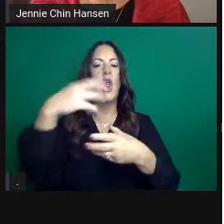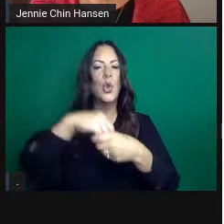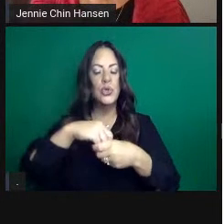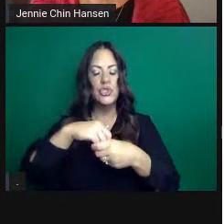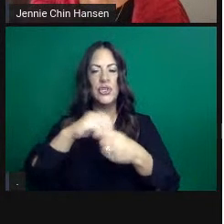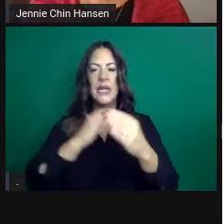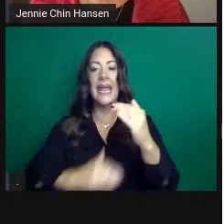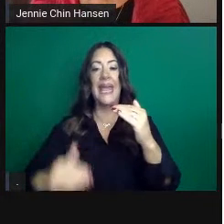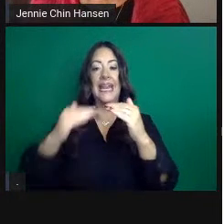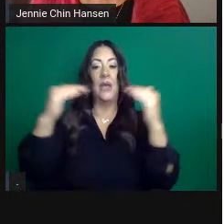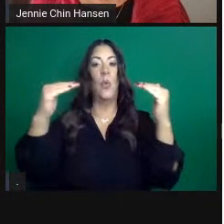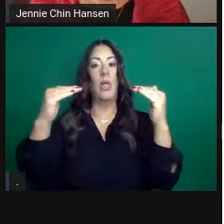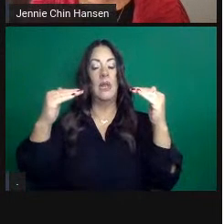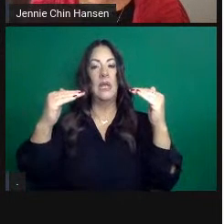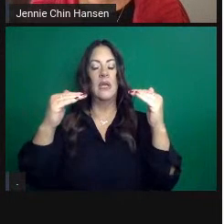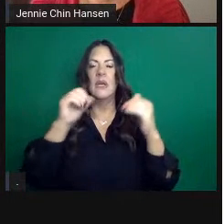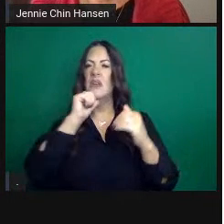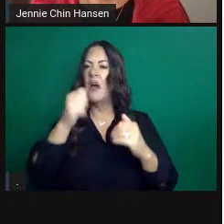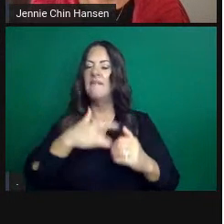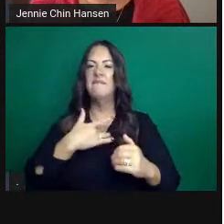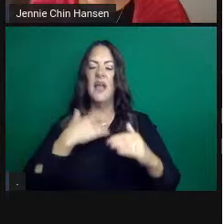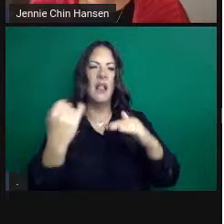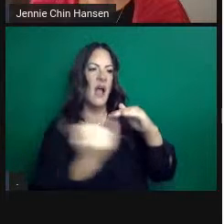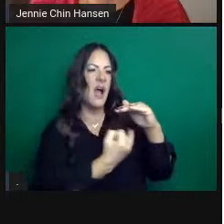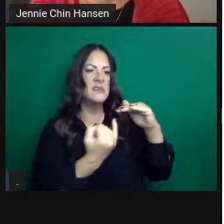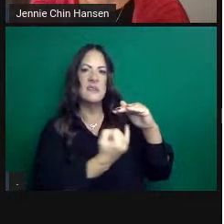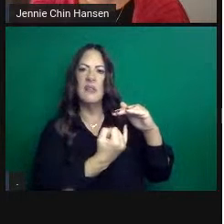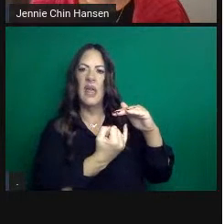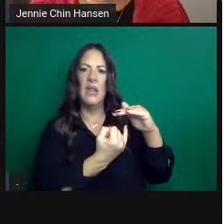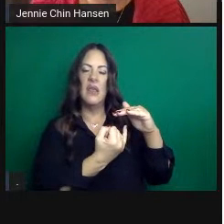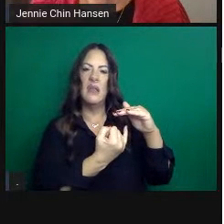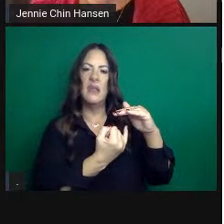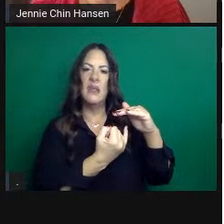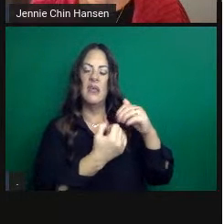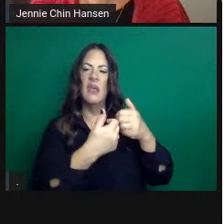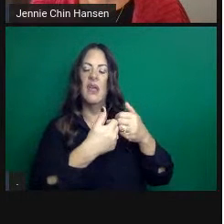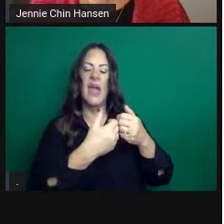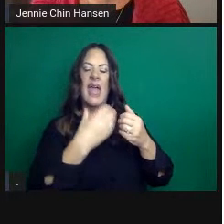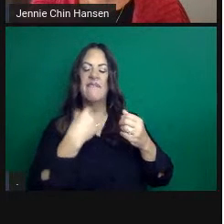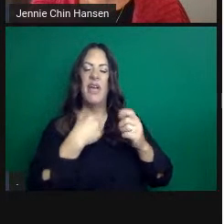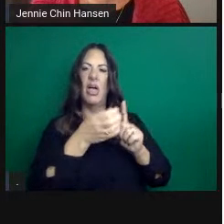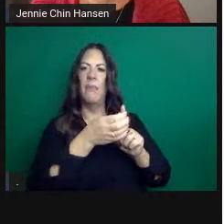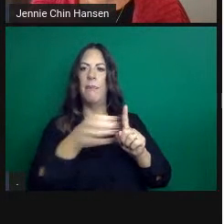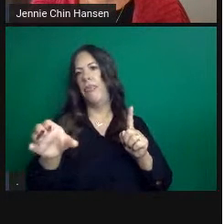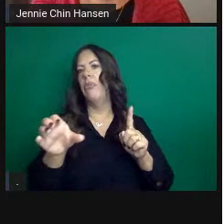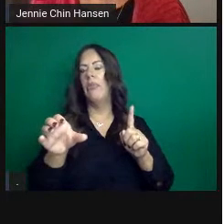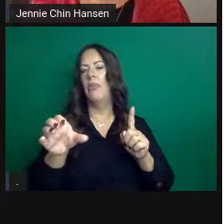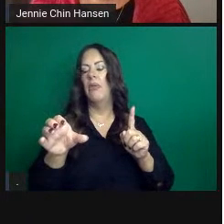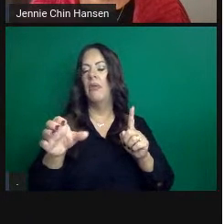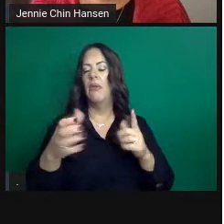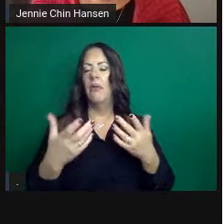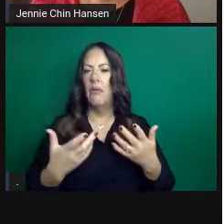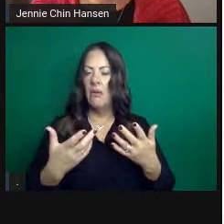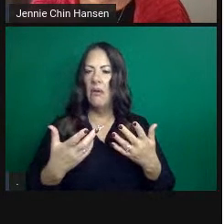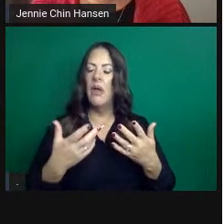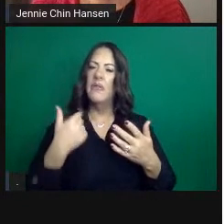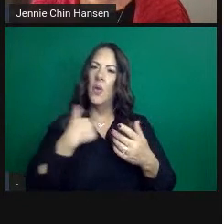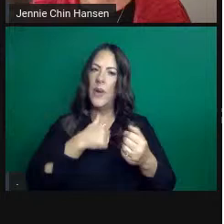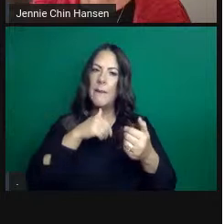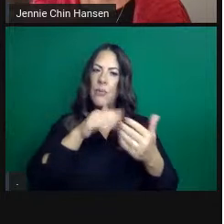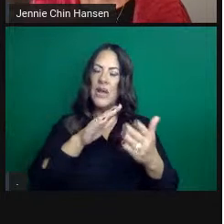this relative to making sure that we embrace all of those in our society, as well